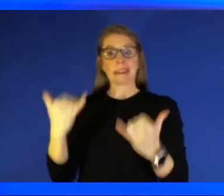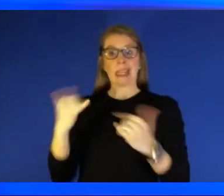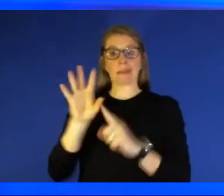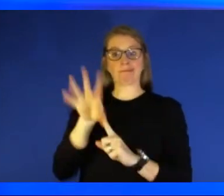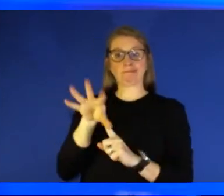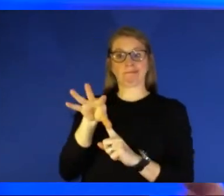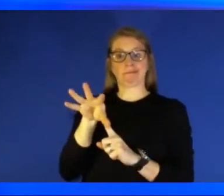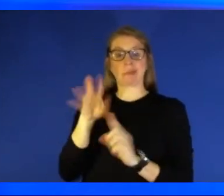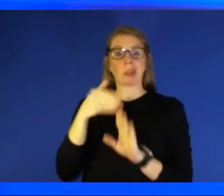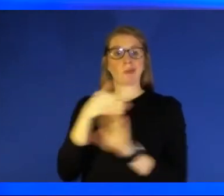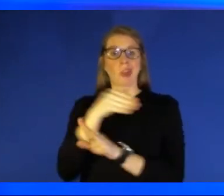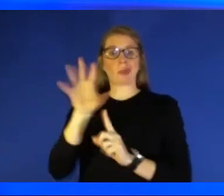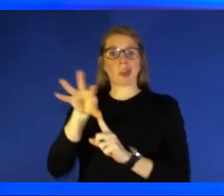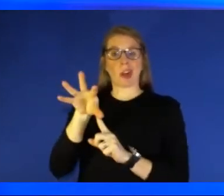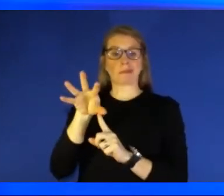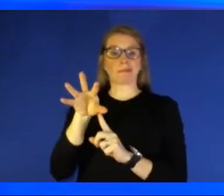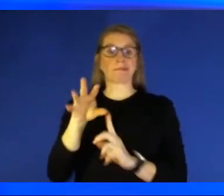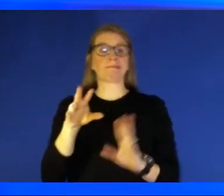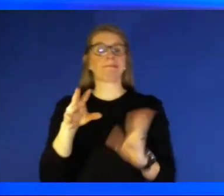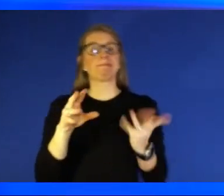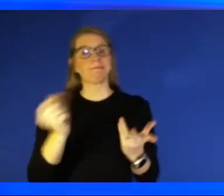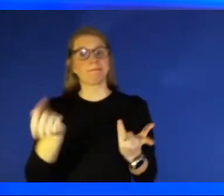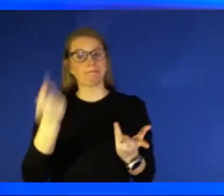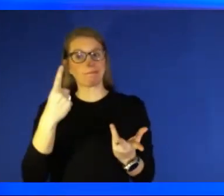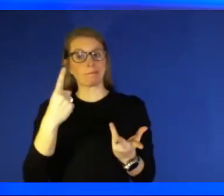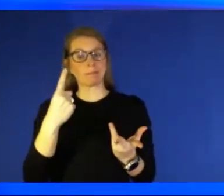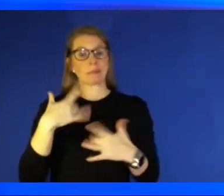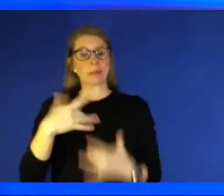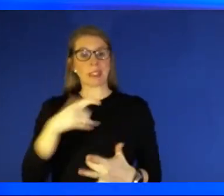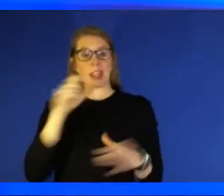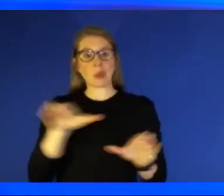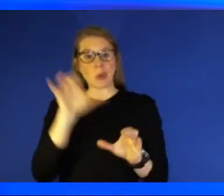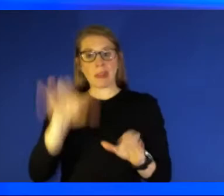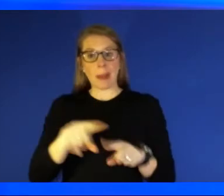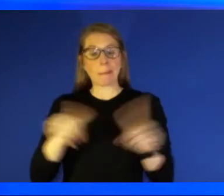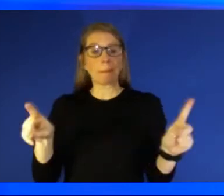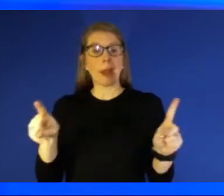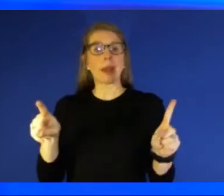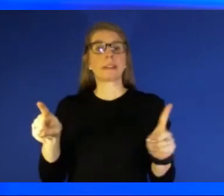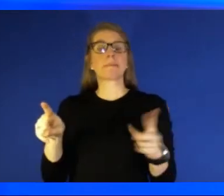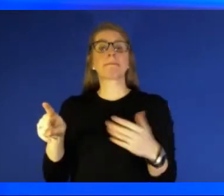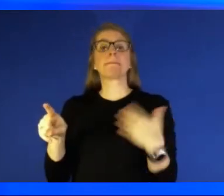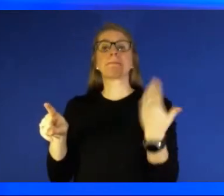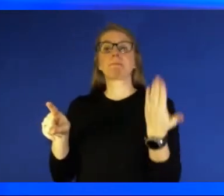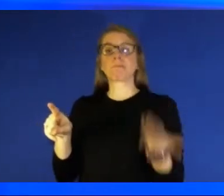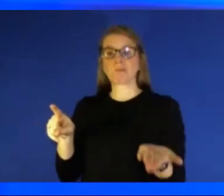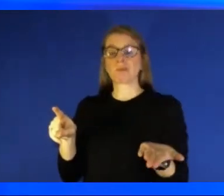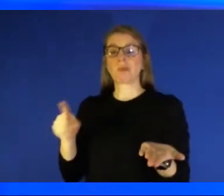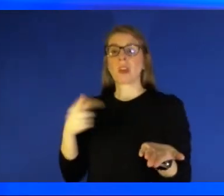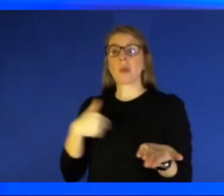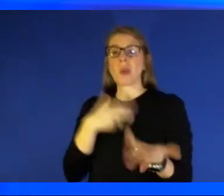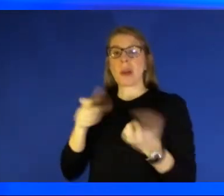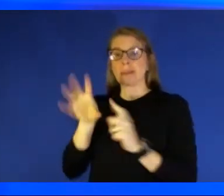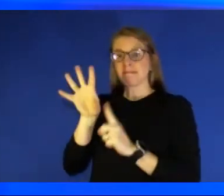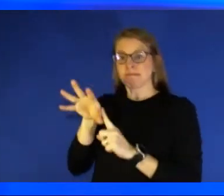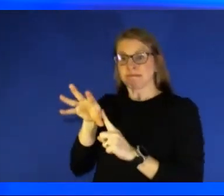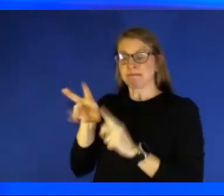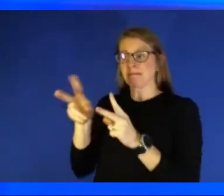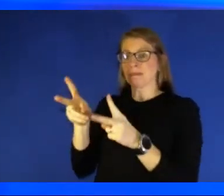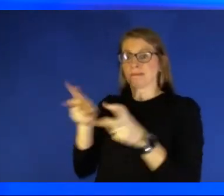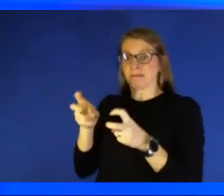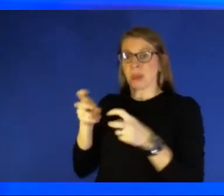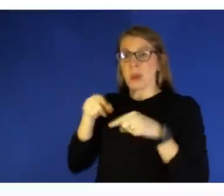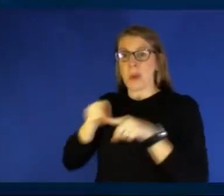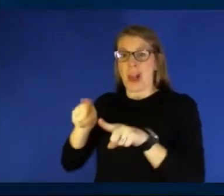important, and our guests will be enjoying some much-needed time off when the show does air, so we wanted to be sure to snag them while we had the